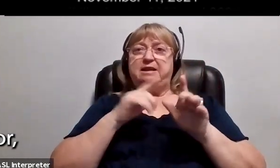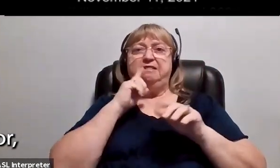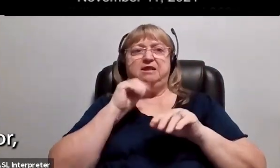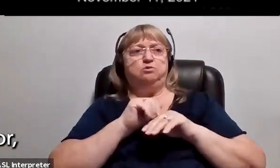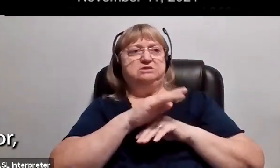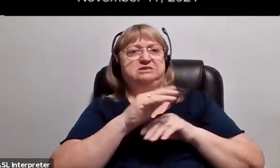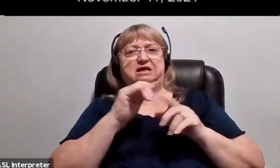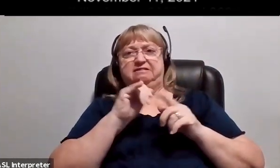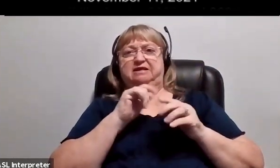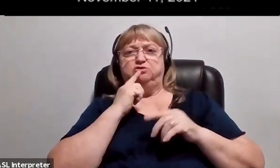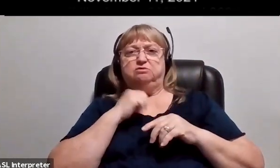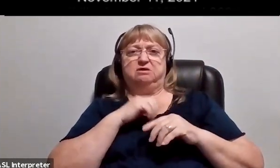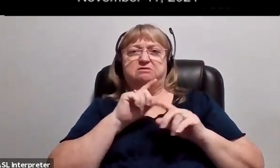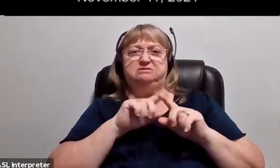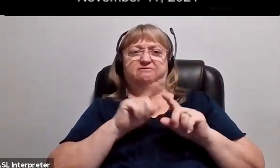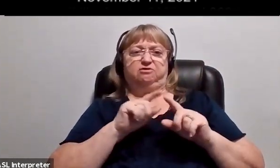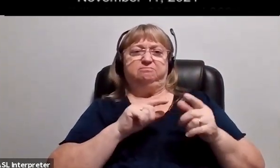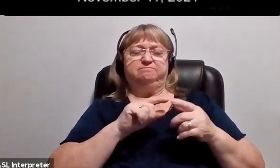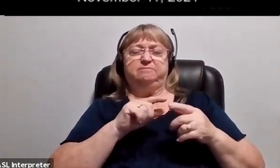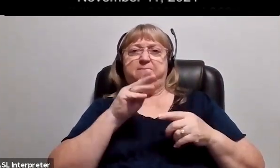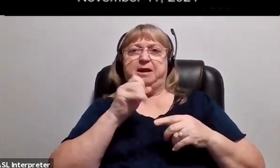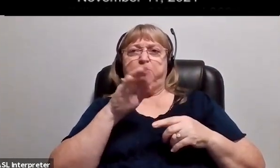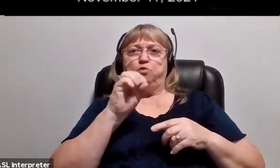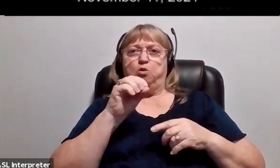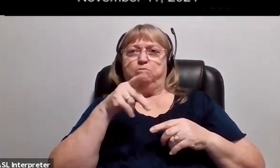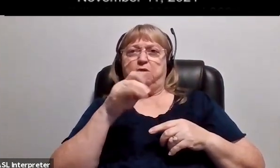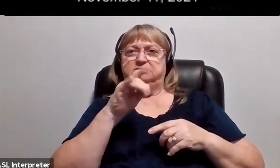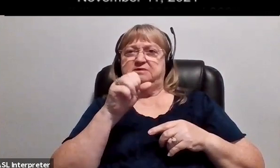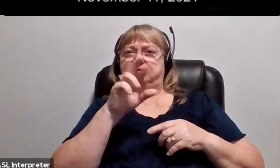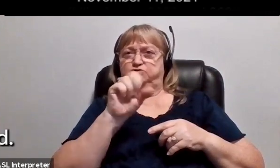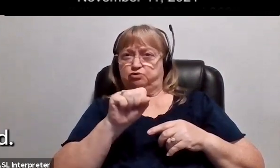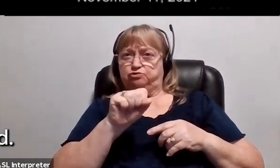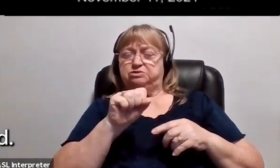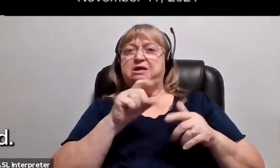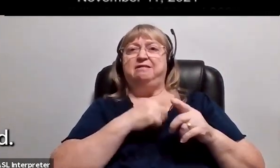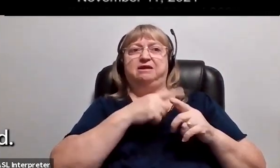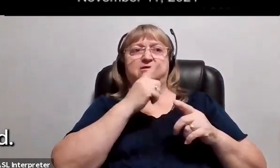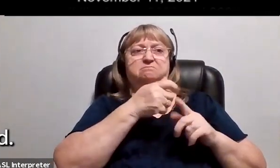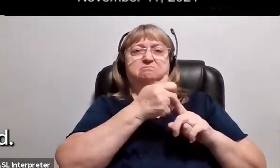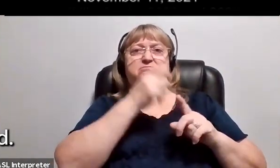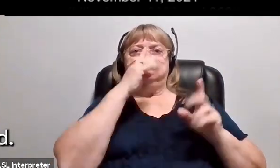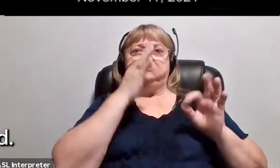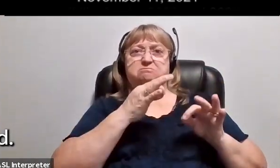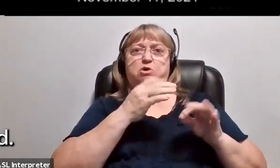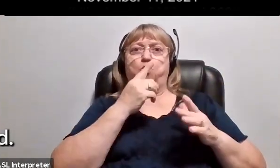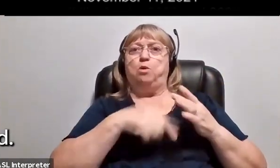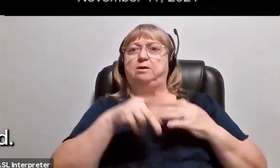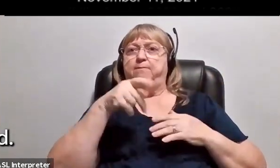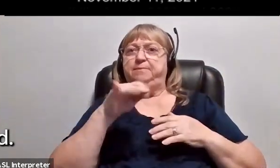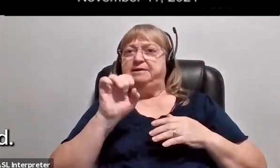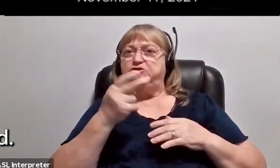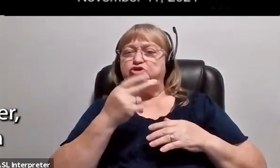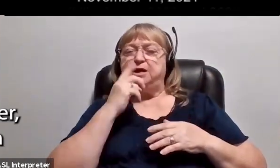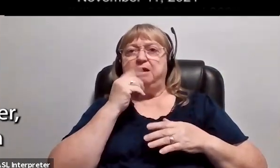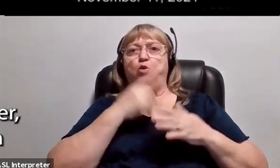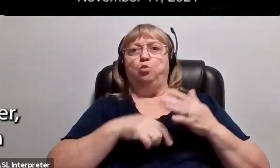Flora microprocessor, which is a circular circuit board. And then it determines what pitch is going to be played and what instrument will